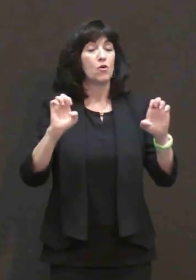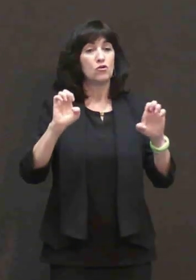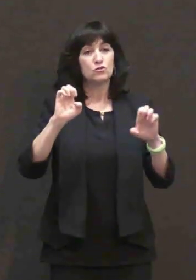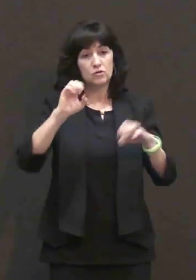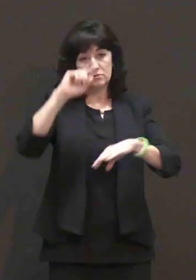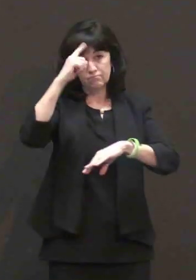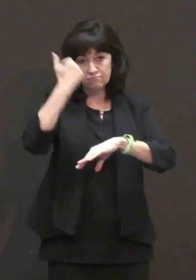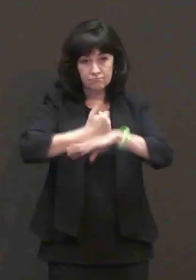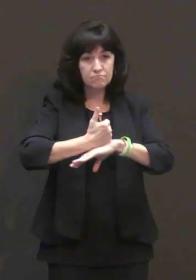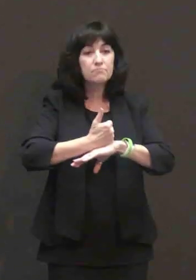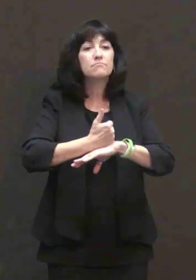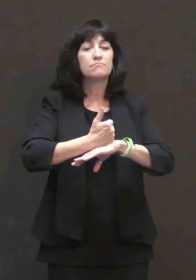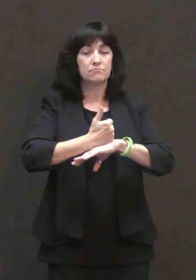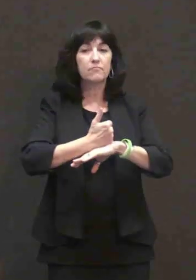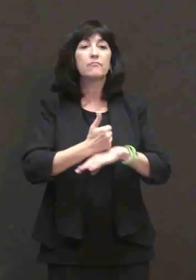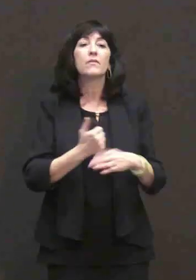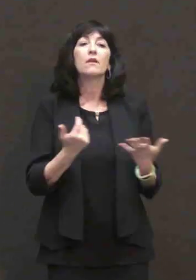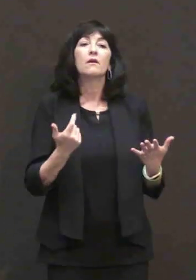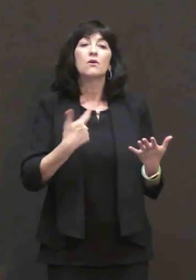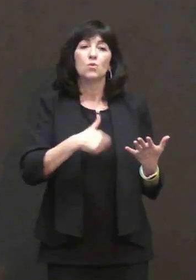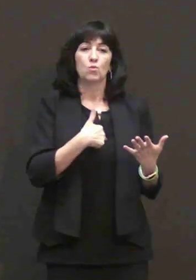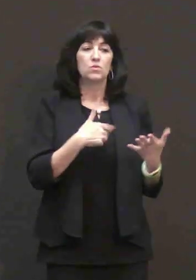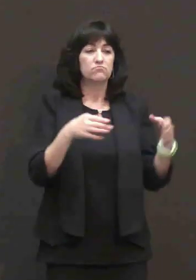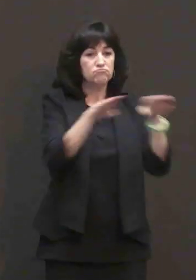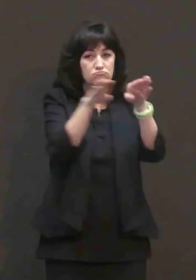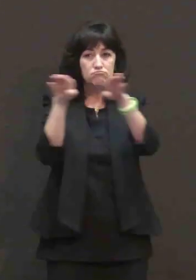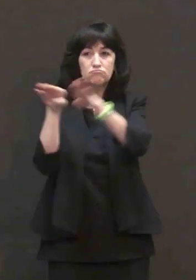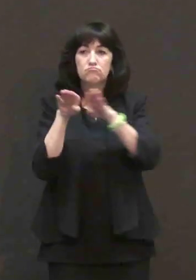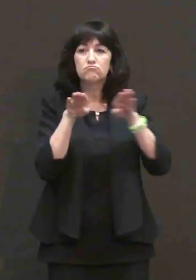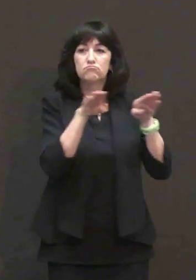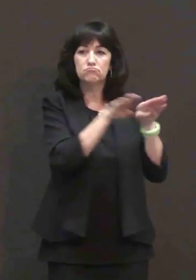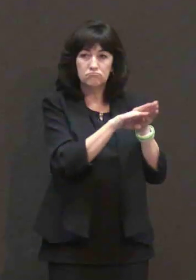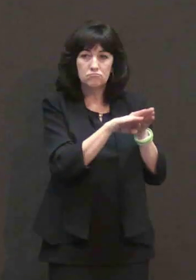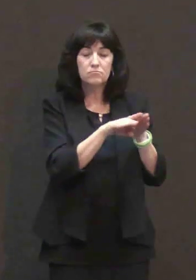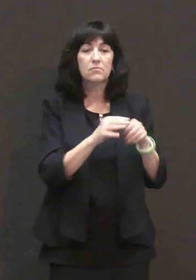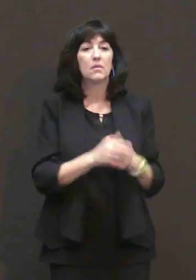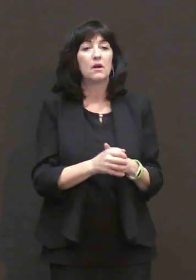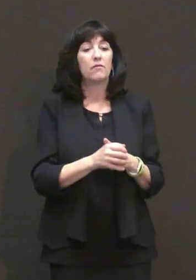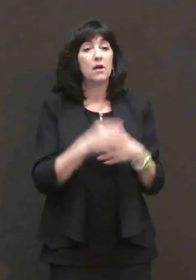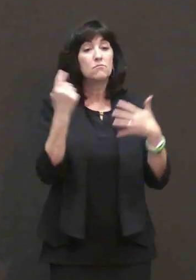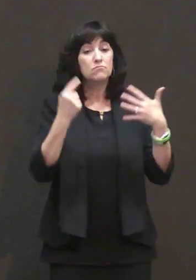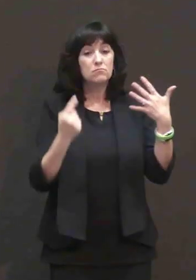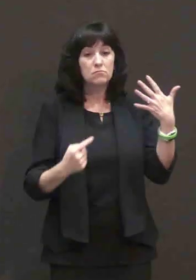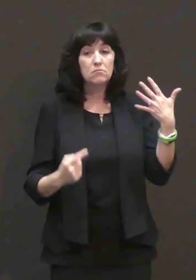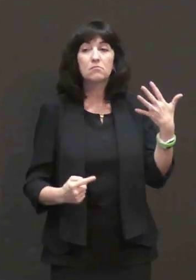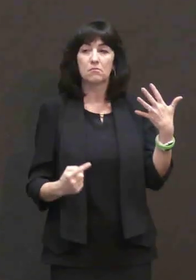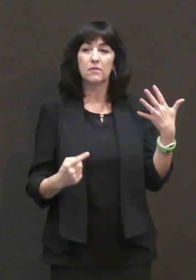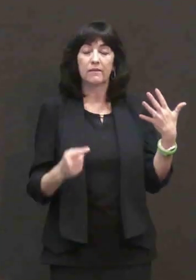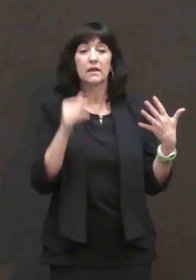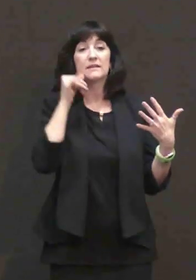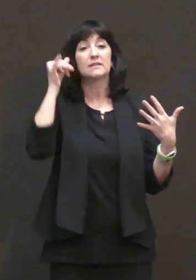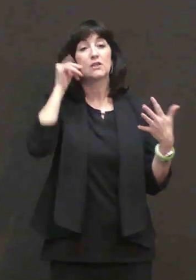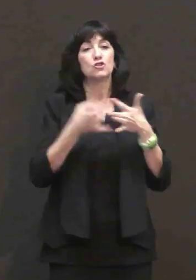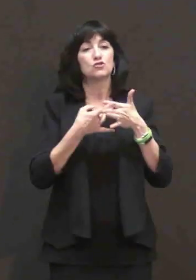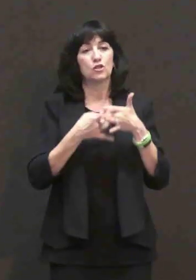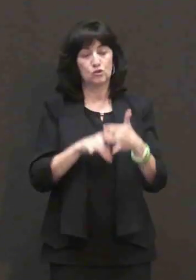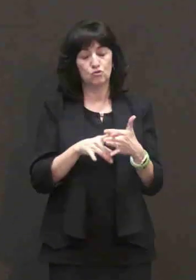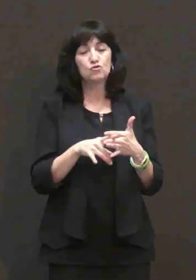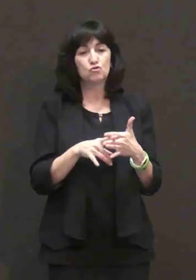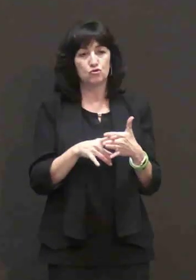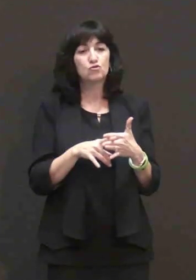our state, until our most recent amendment of yesterday, where we banned short-term